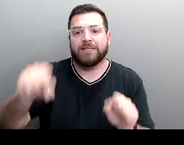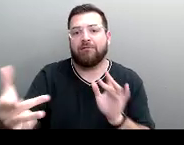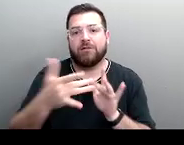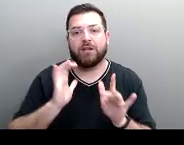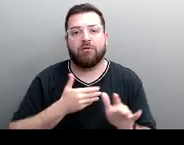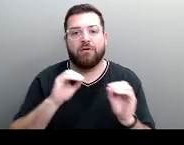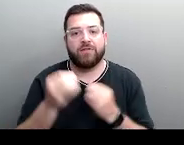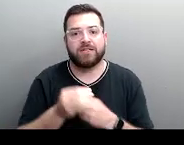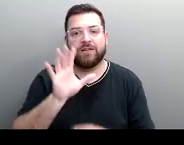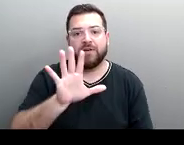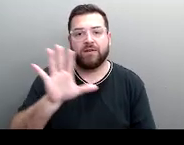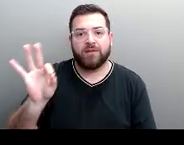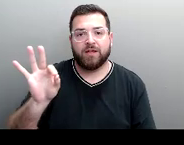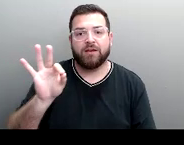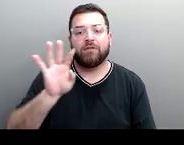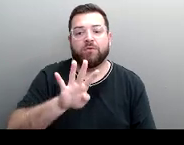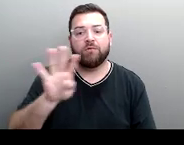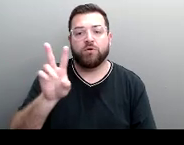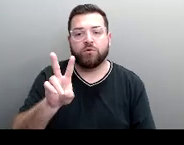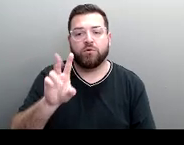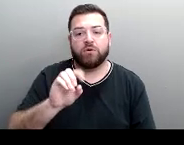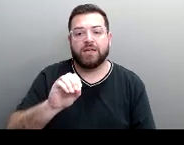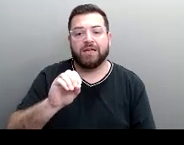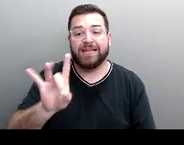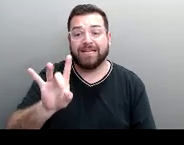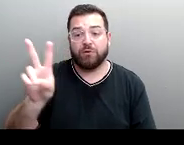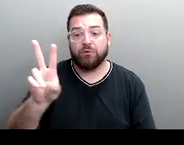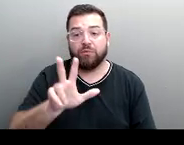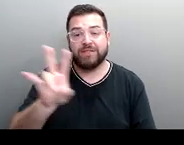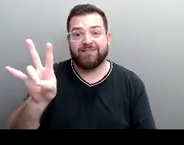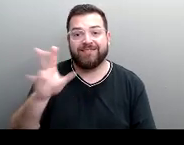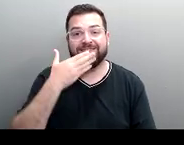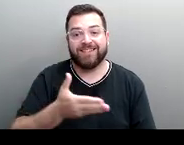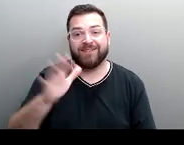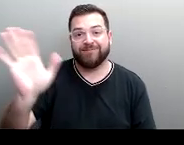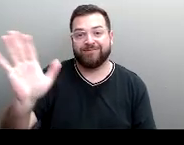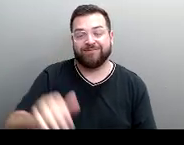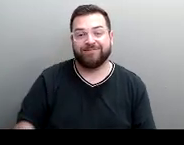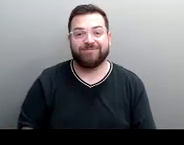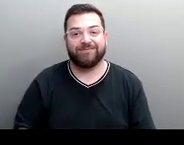559-442-8237. Thank you. Have a good day.